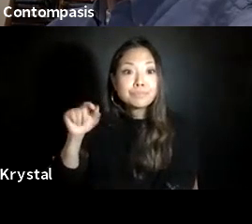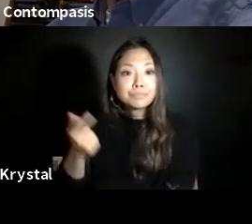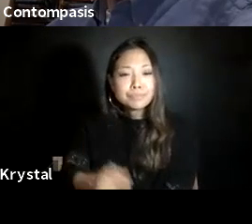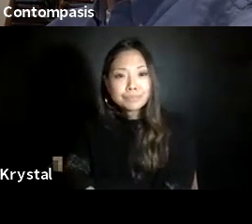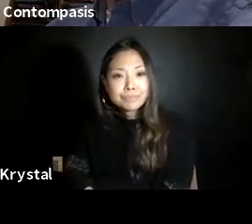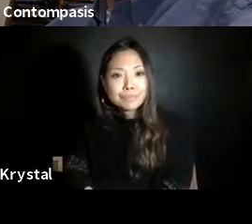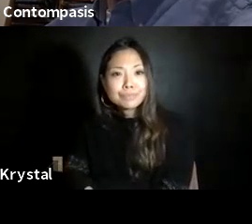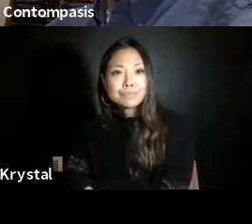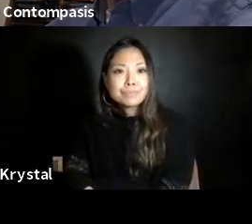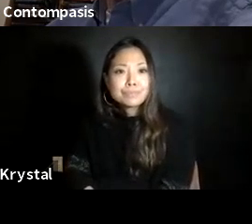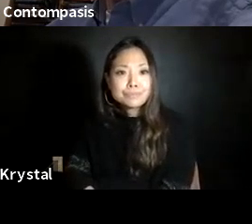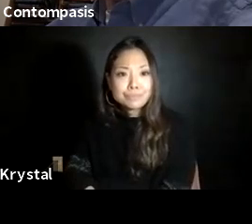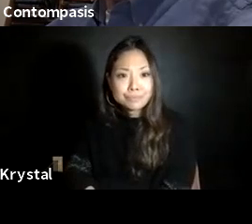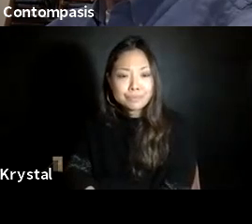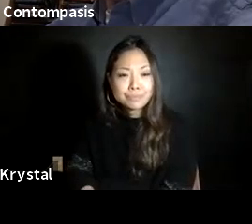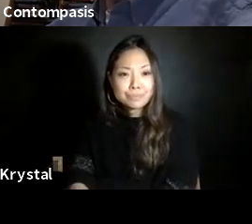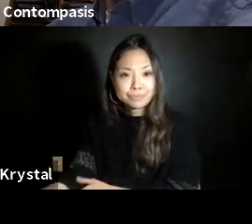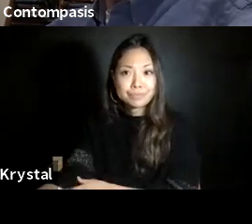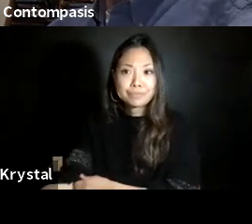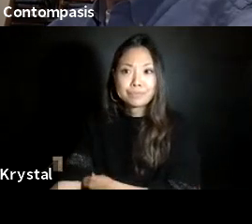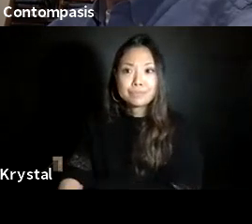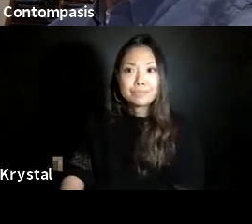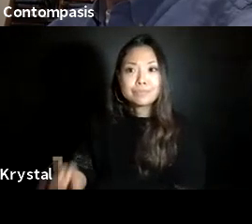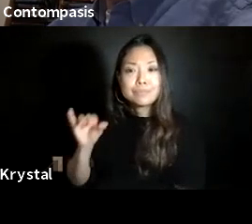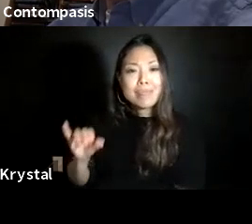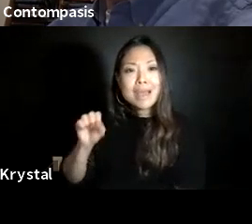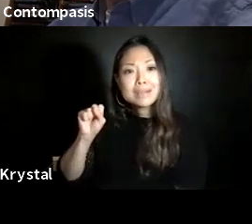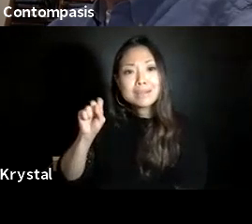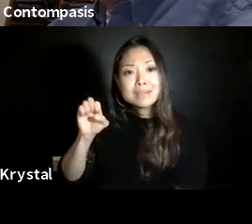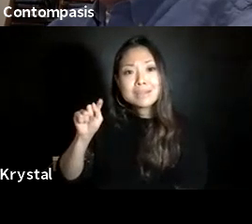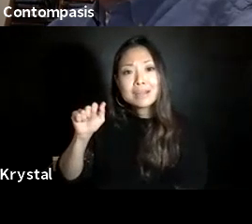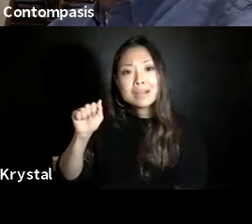aside factor in neighborhood diversity?